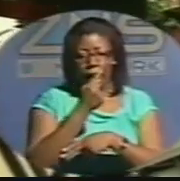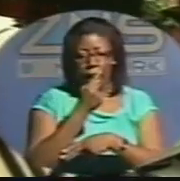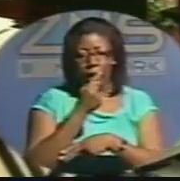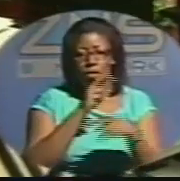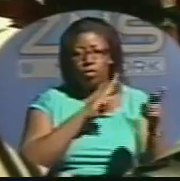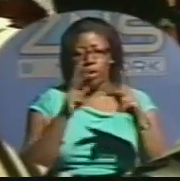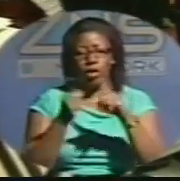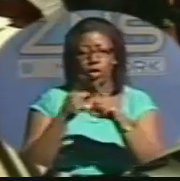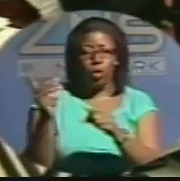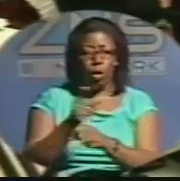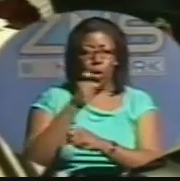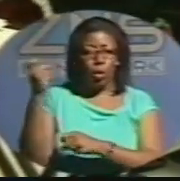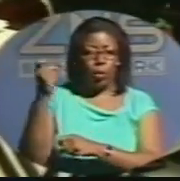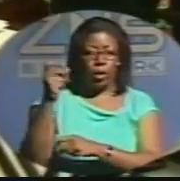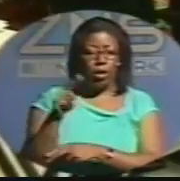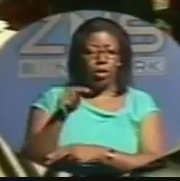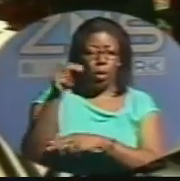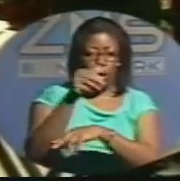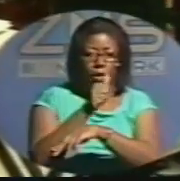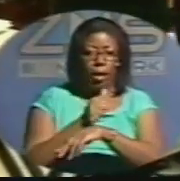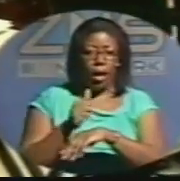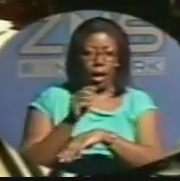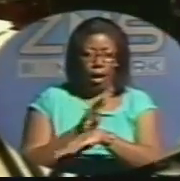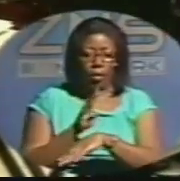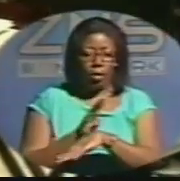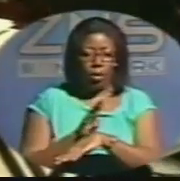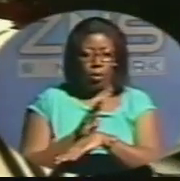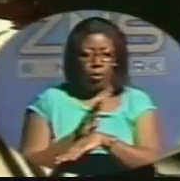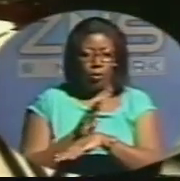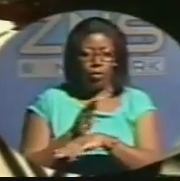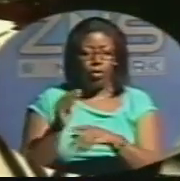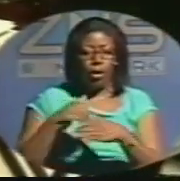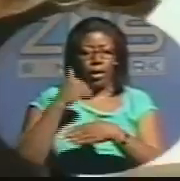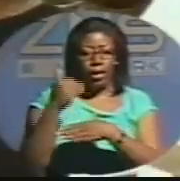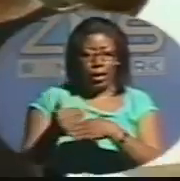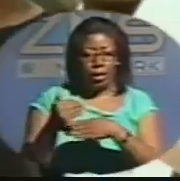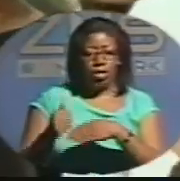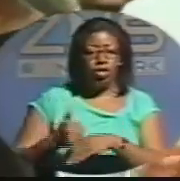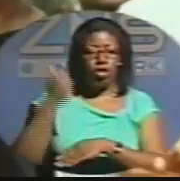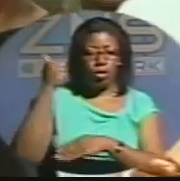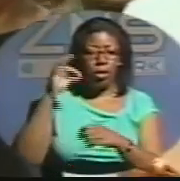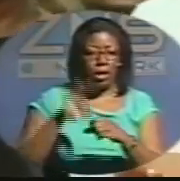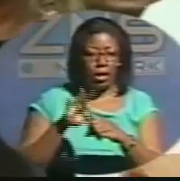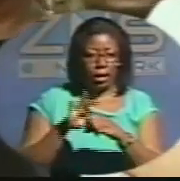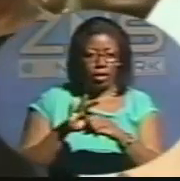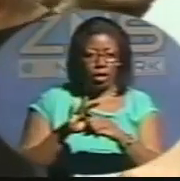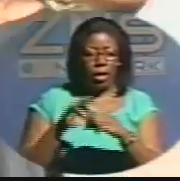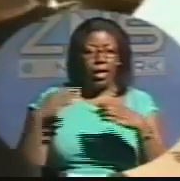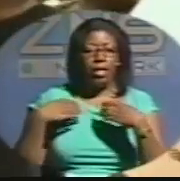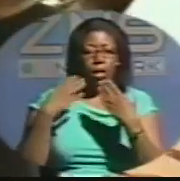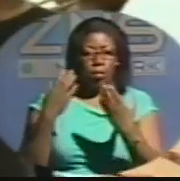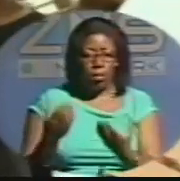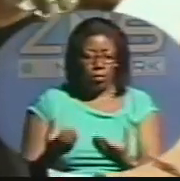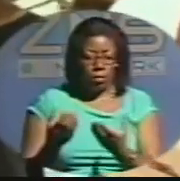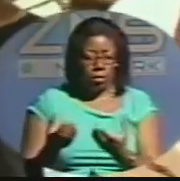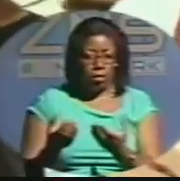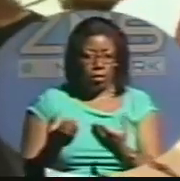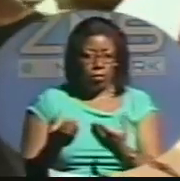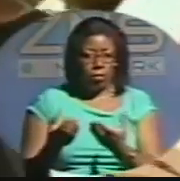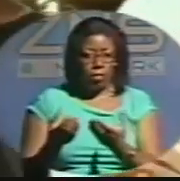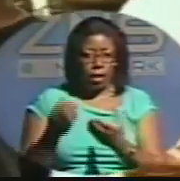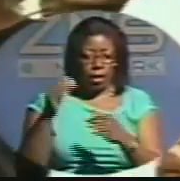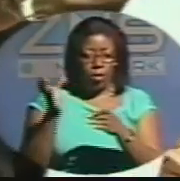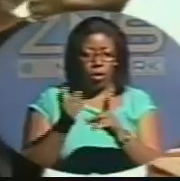the by-election in North Abaco as a propelling force for the party for the next general elections. It was a commitment Minnis hopes to keep among several other